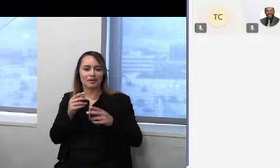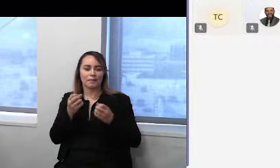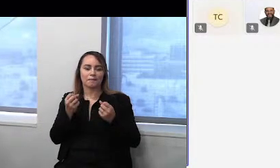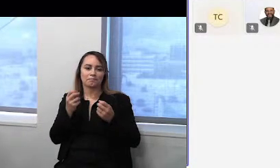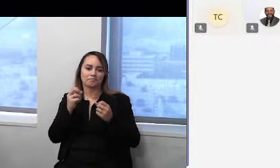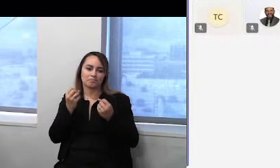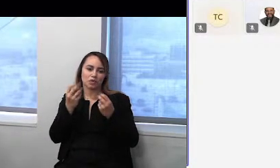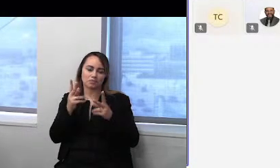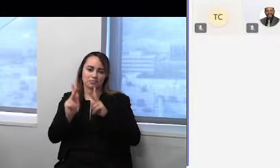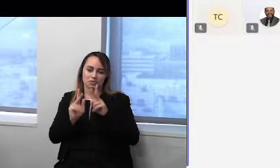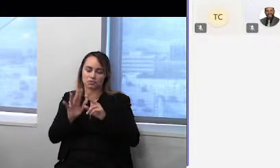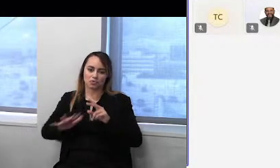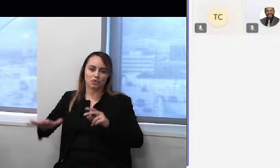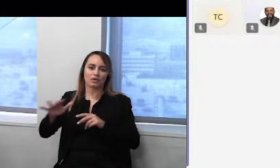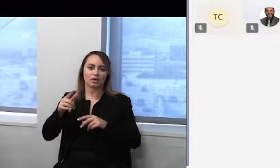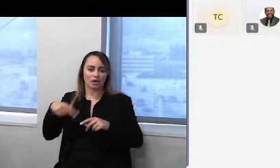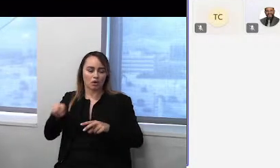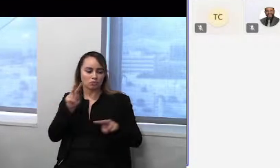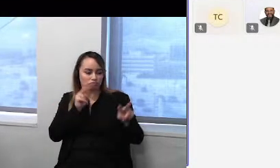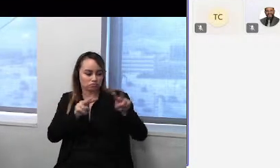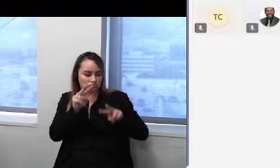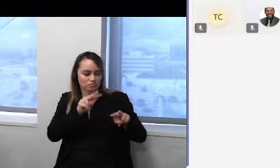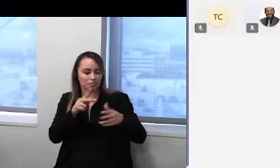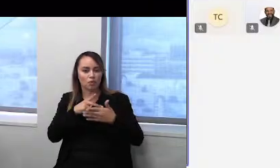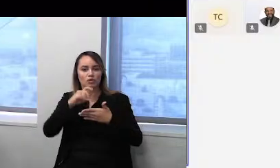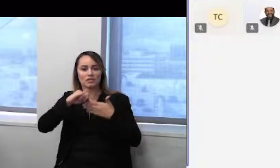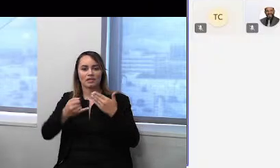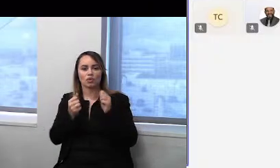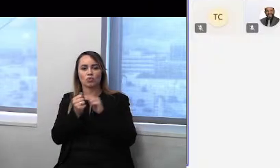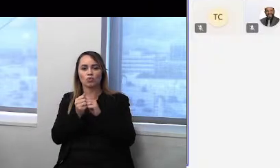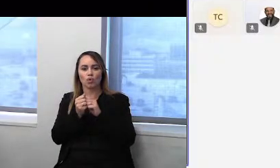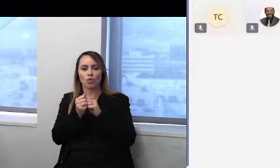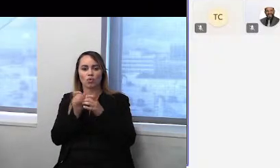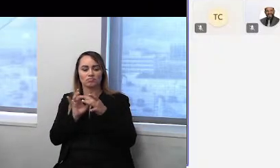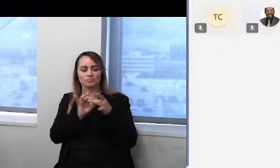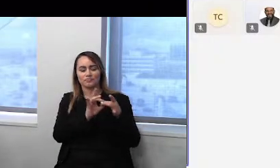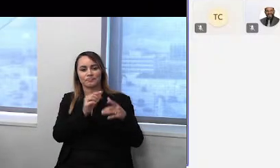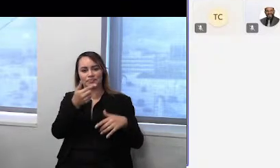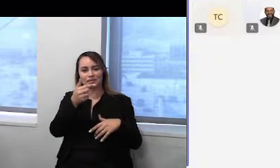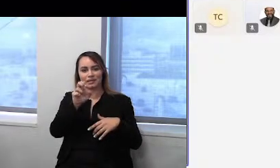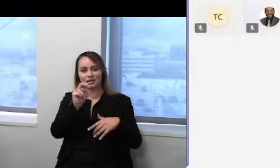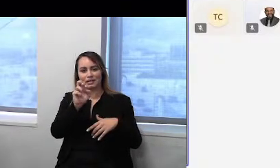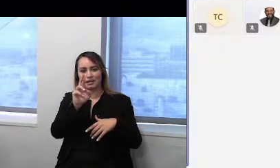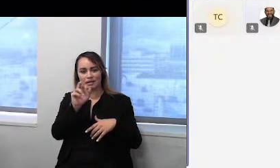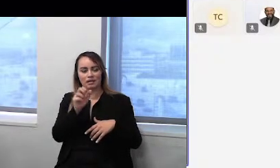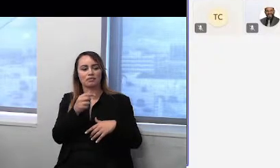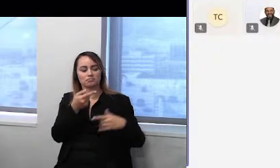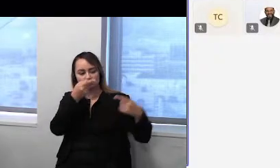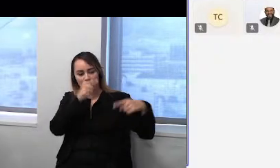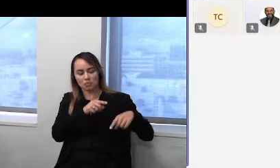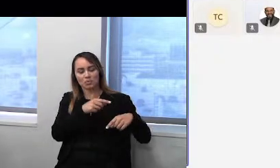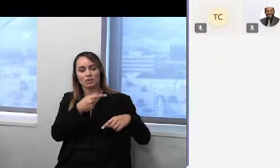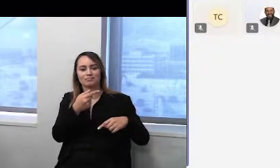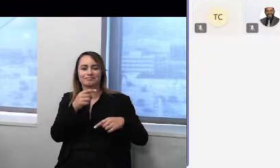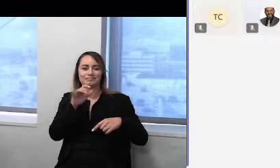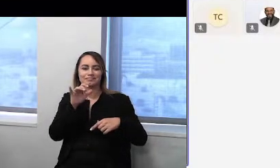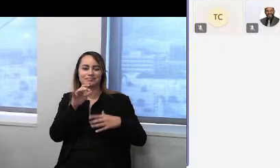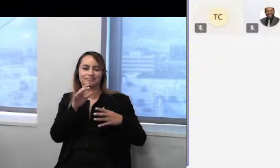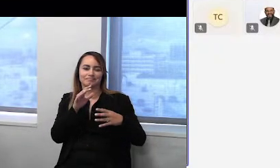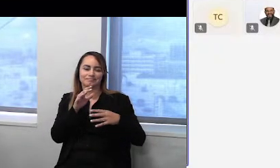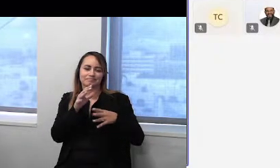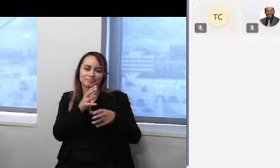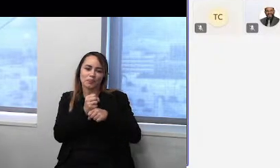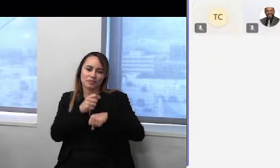are with Genera that we have been coordinated for quite some time in that regard, and that is actually incorporated in our planning